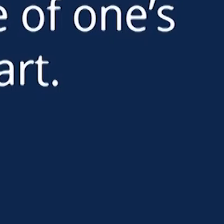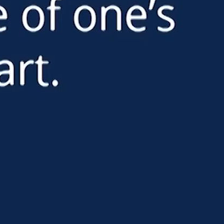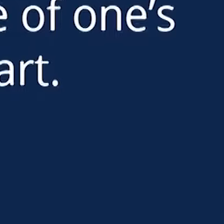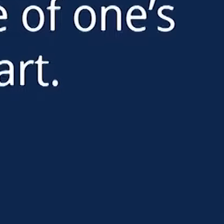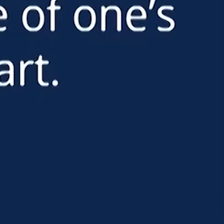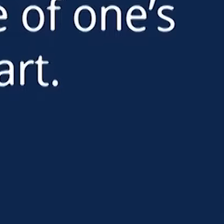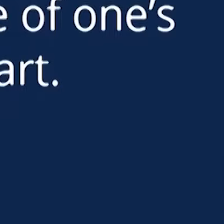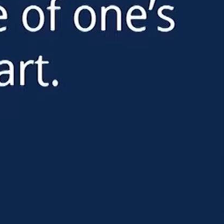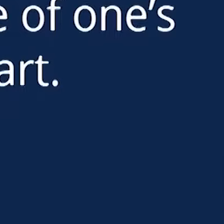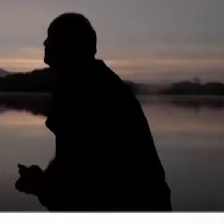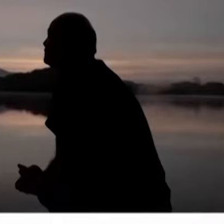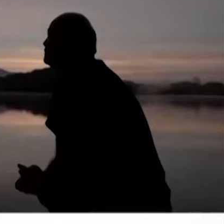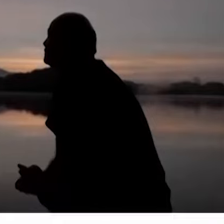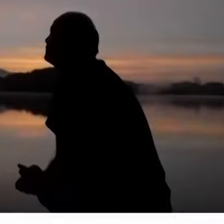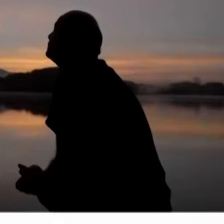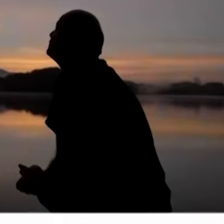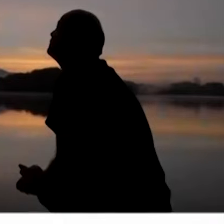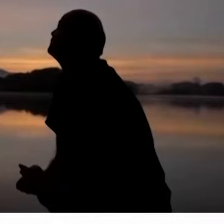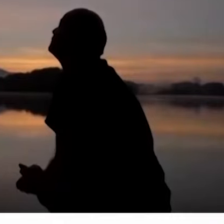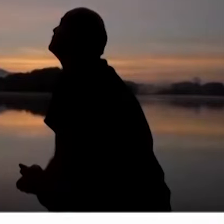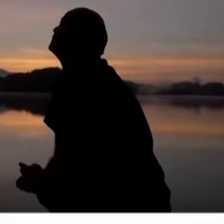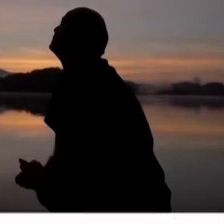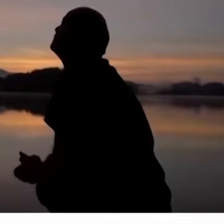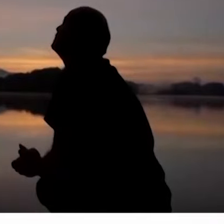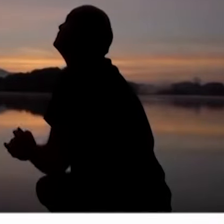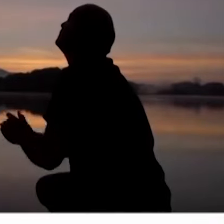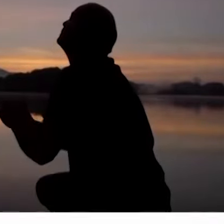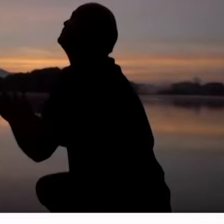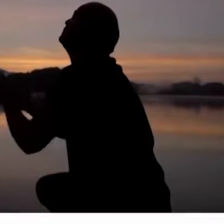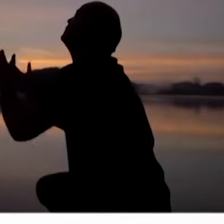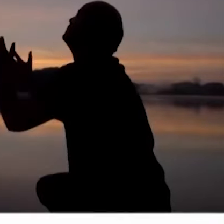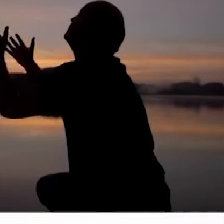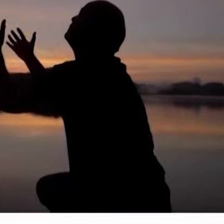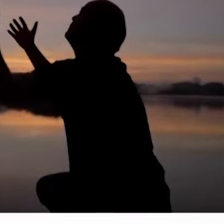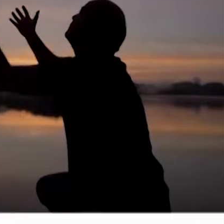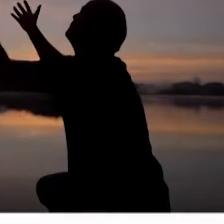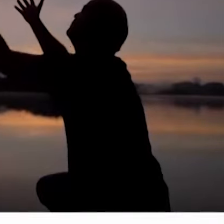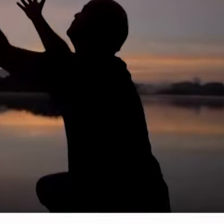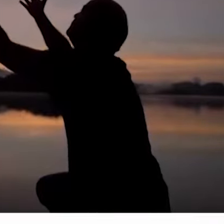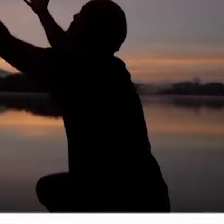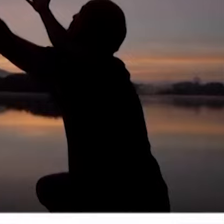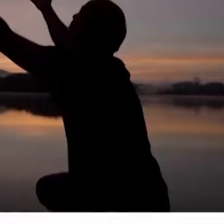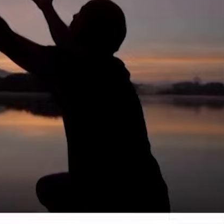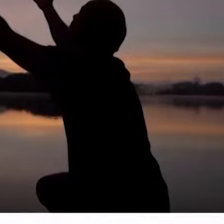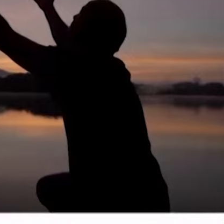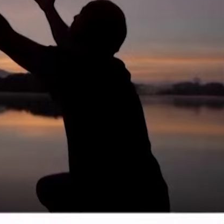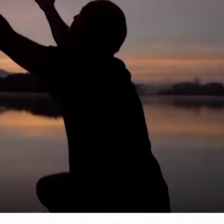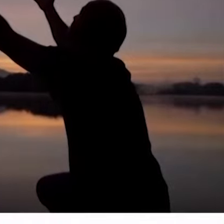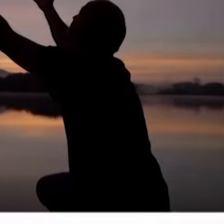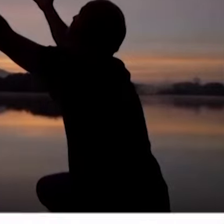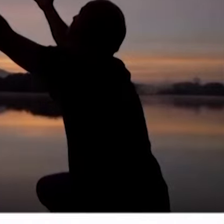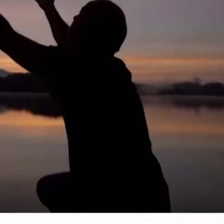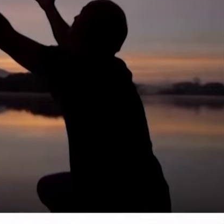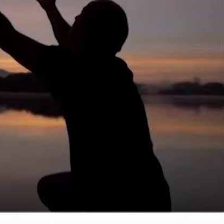a pouring out of facts hitherto suppressed to God or to someone